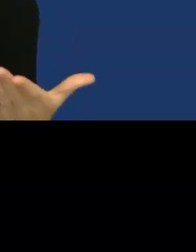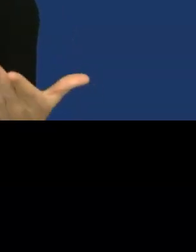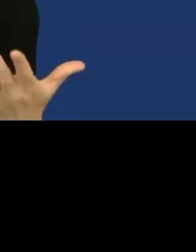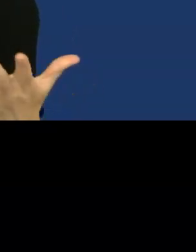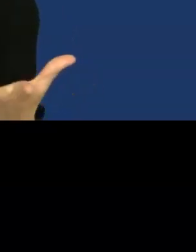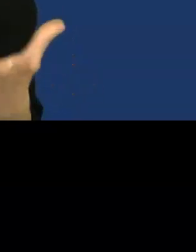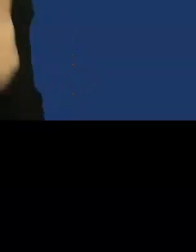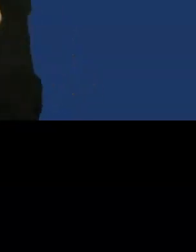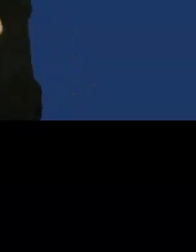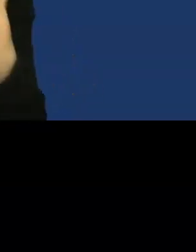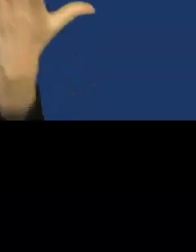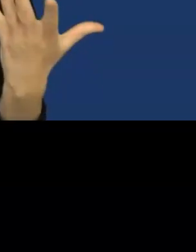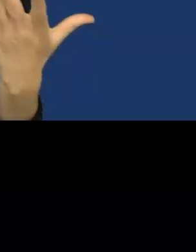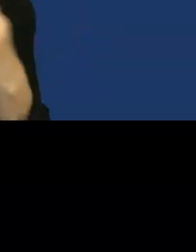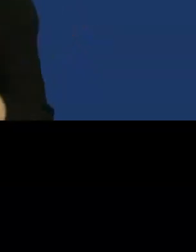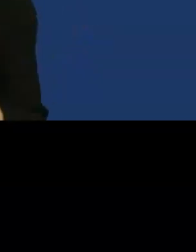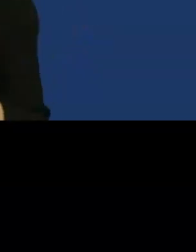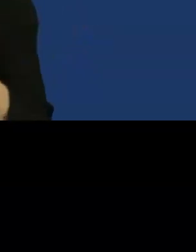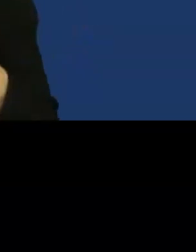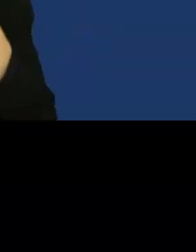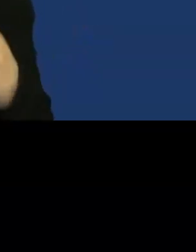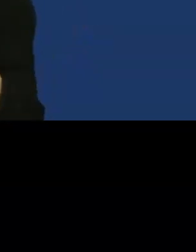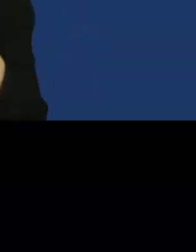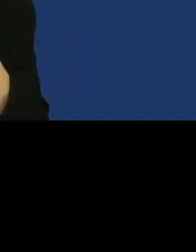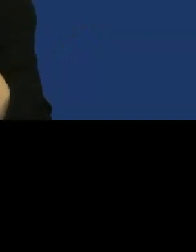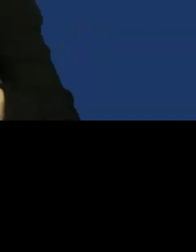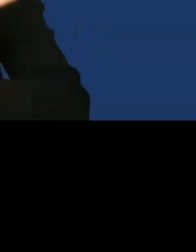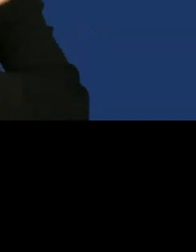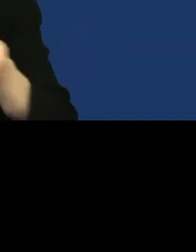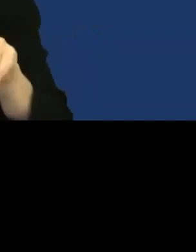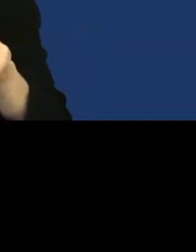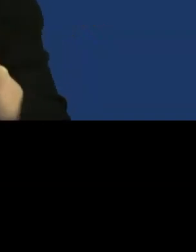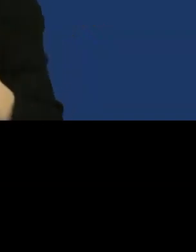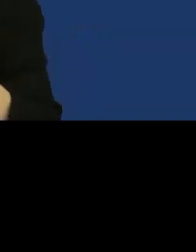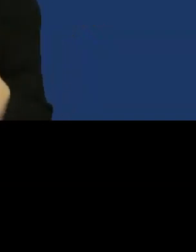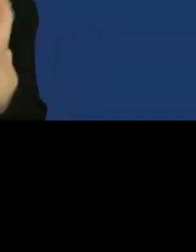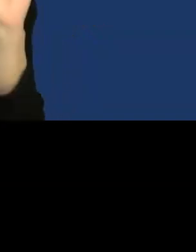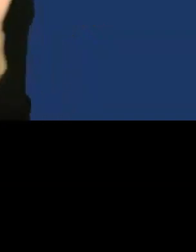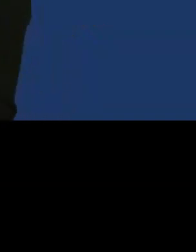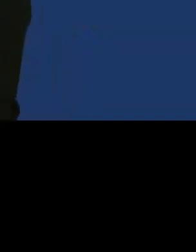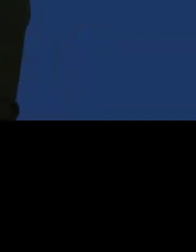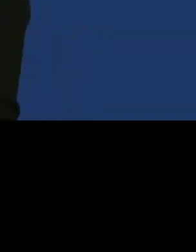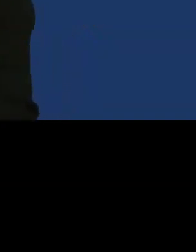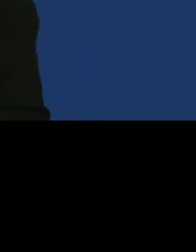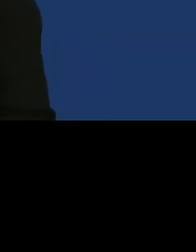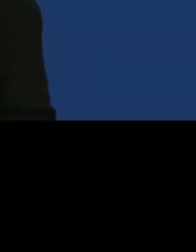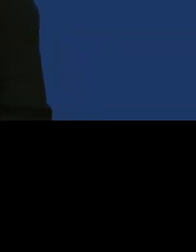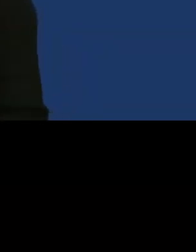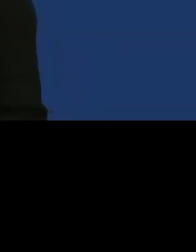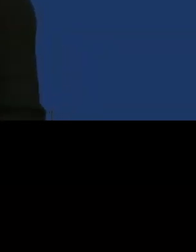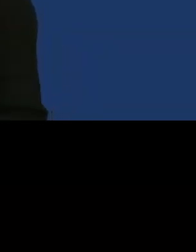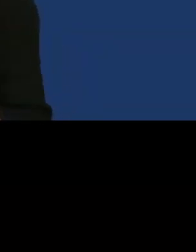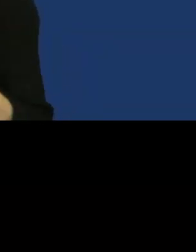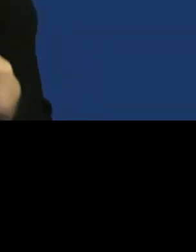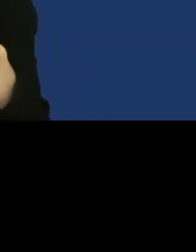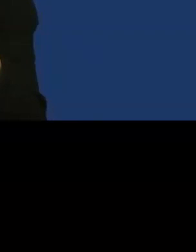usually the gesture for no is a bit smaller. This is what they said. So I think it's